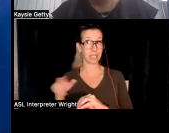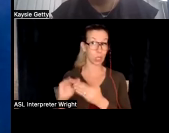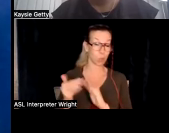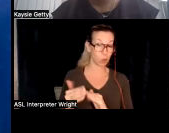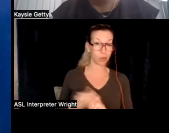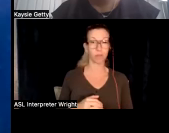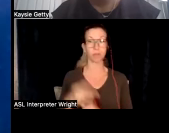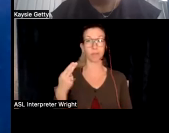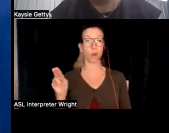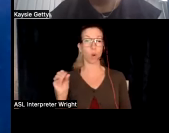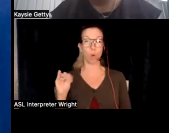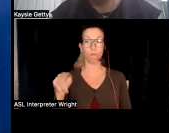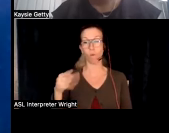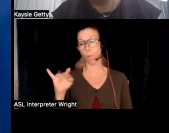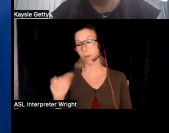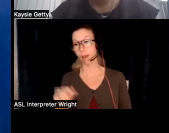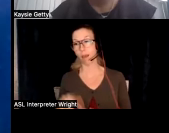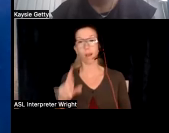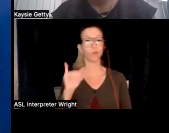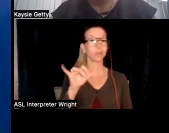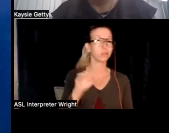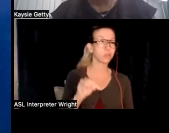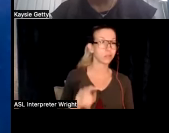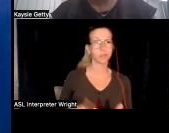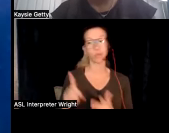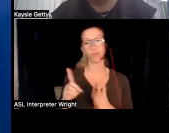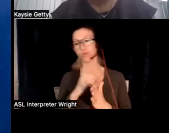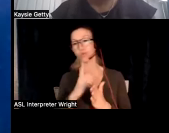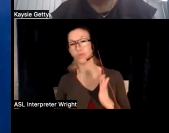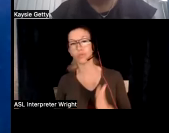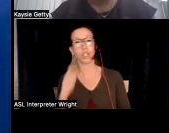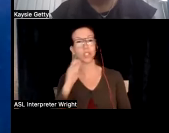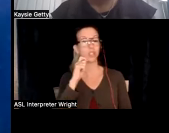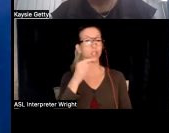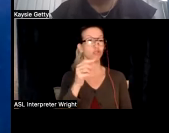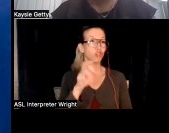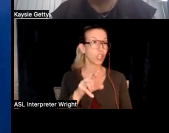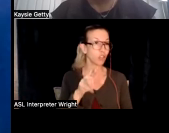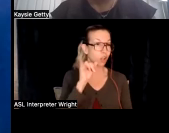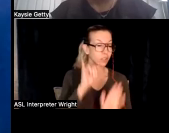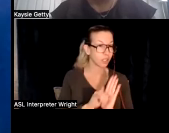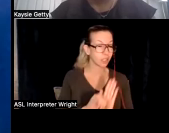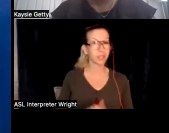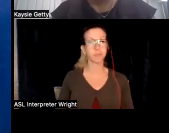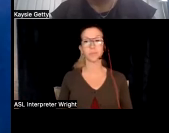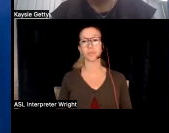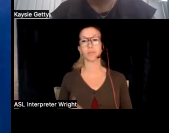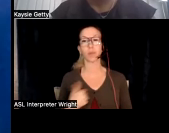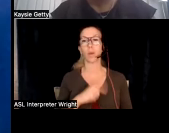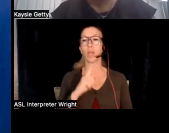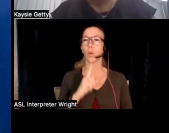with homophobia, racism, discrimination against them for their gender identity? So we really want to be thinking